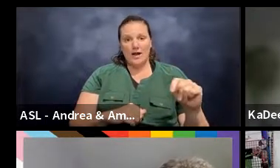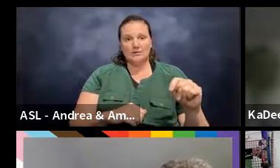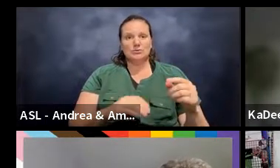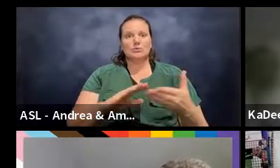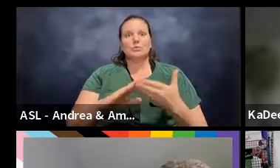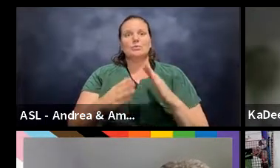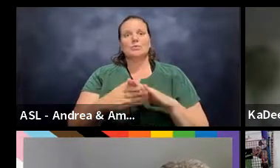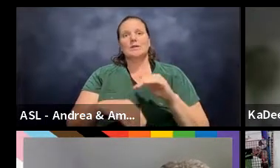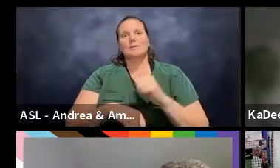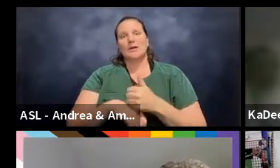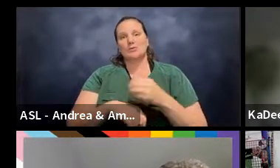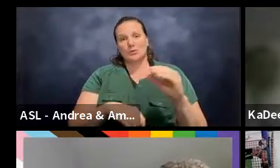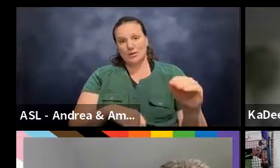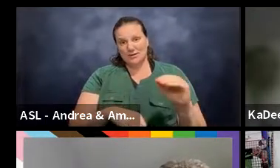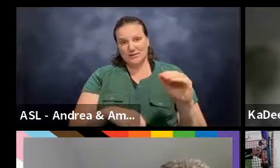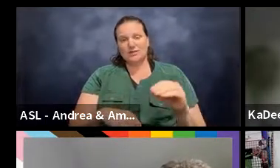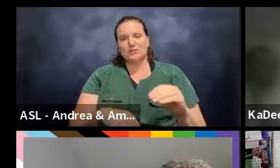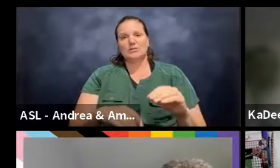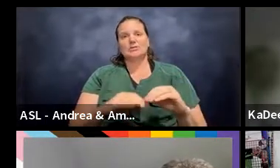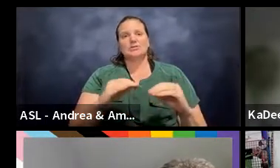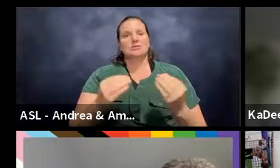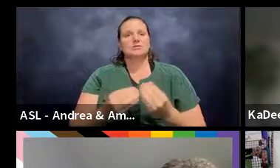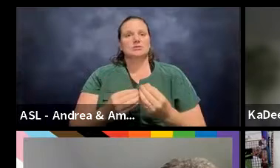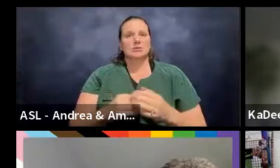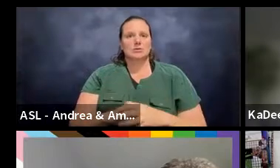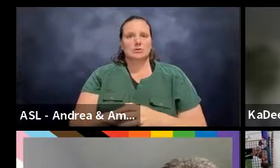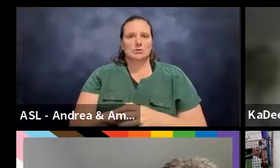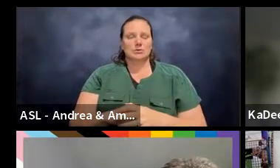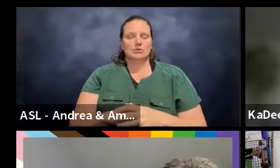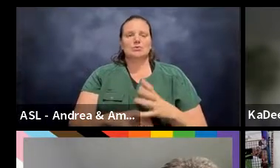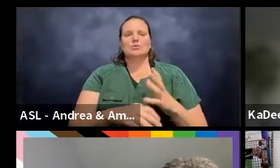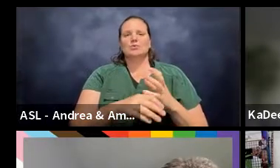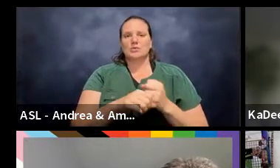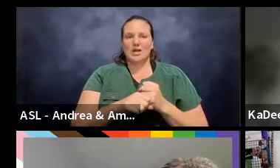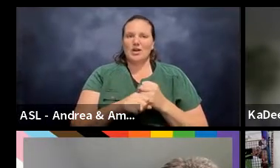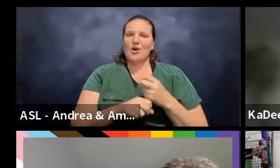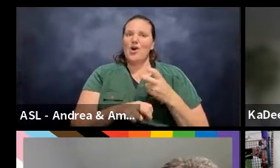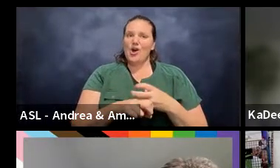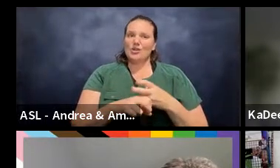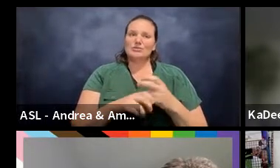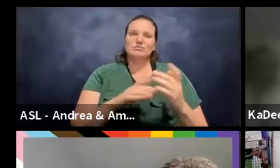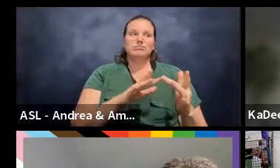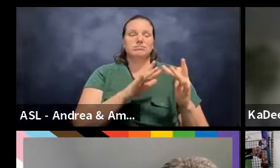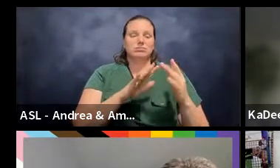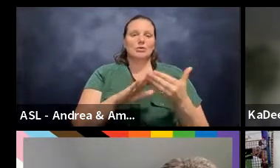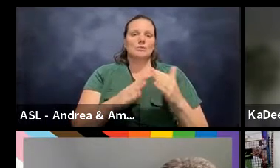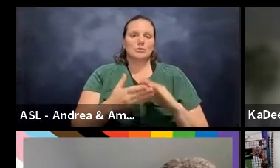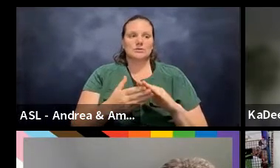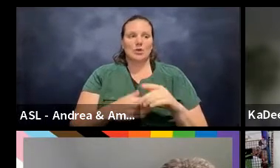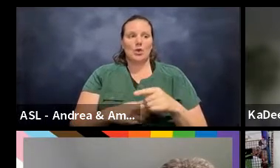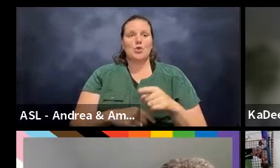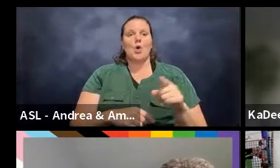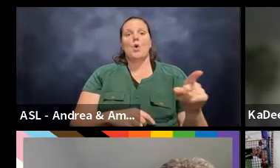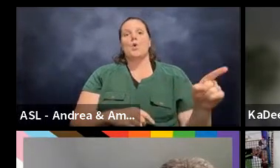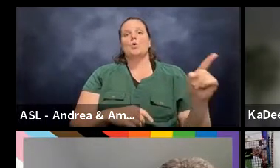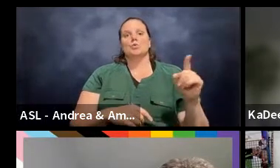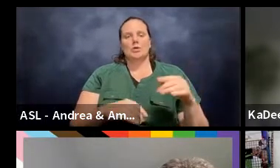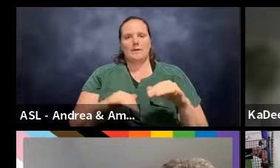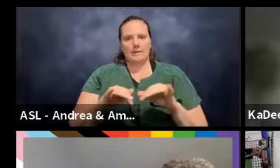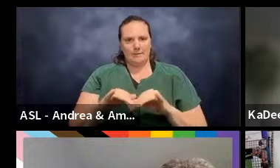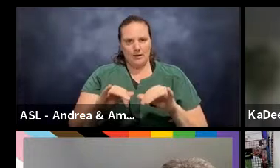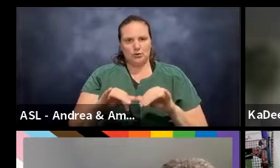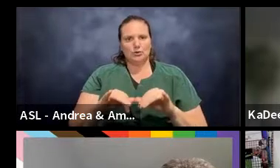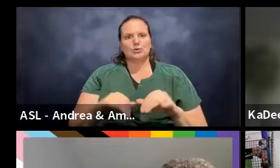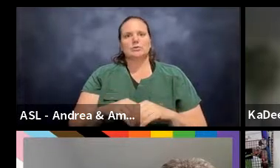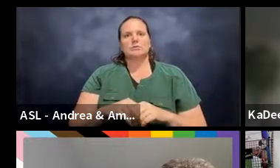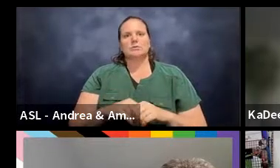organizations to reach into hard to get to communities. Those are, to me, the measures